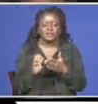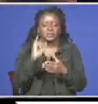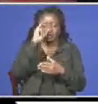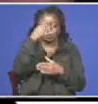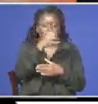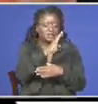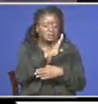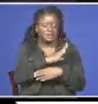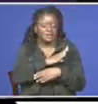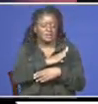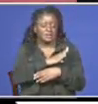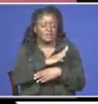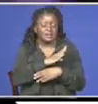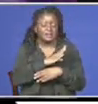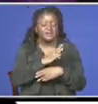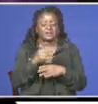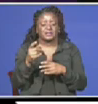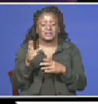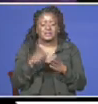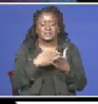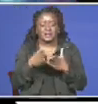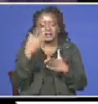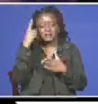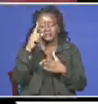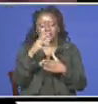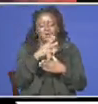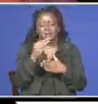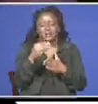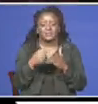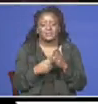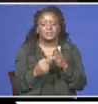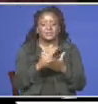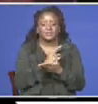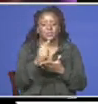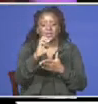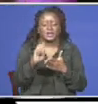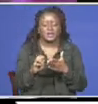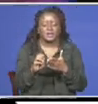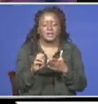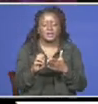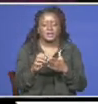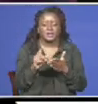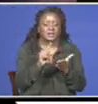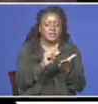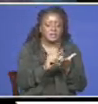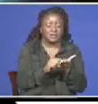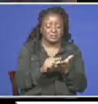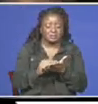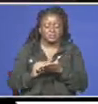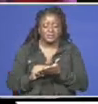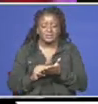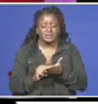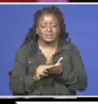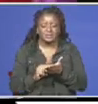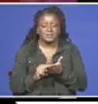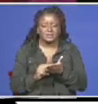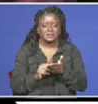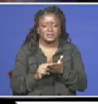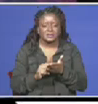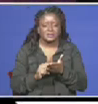saw a selection of ensembles worked by statuesque models. There were prints,